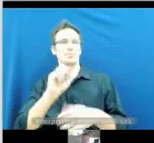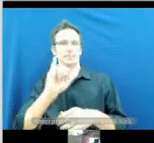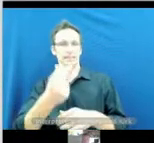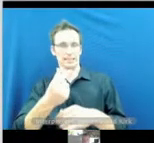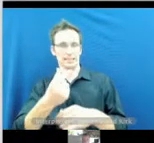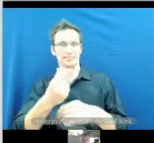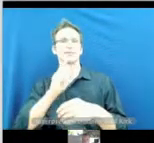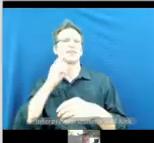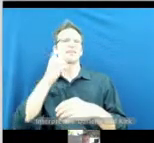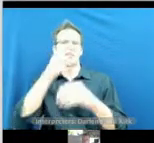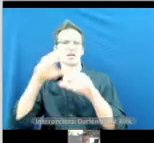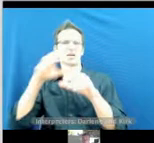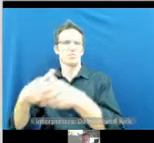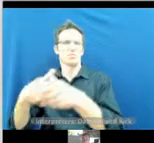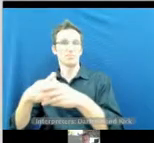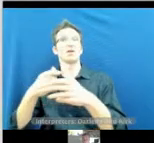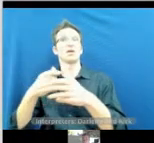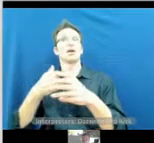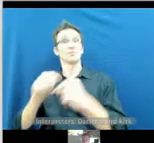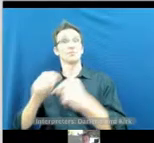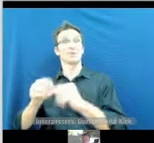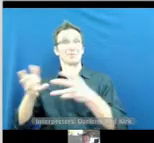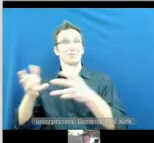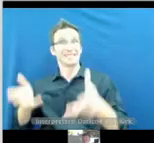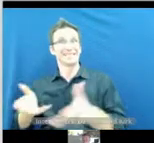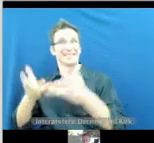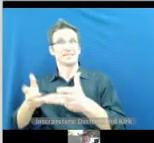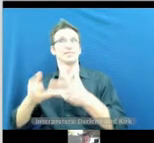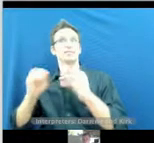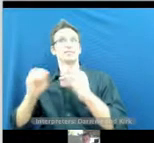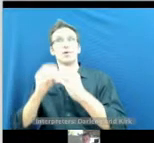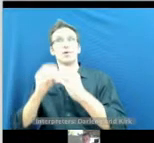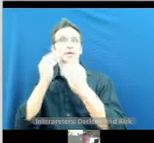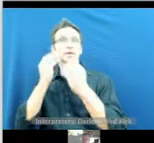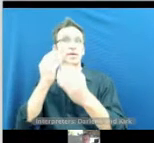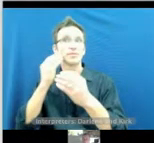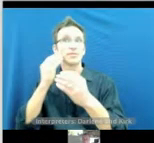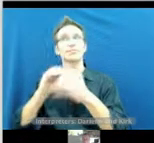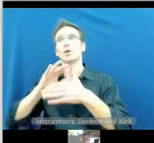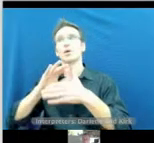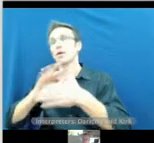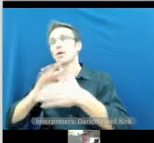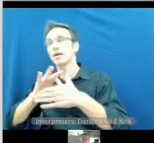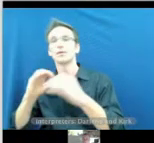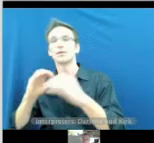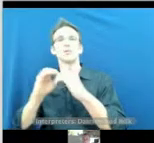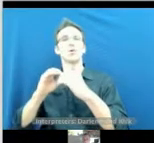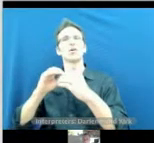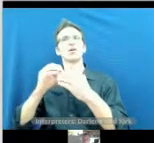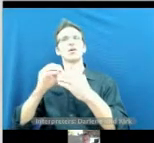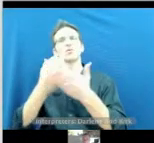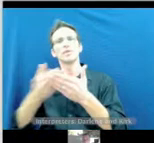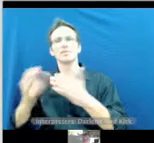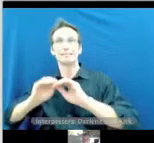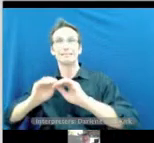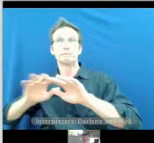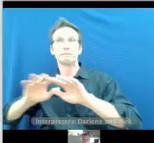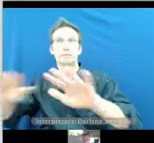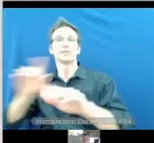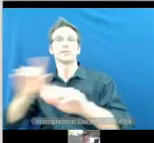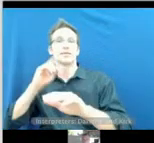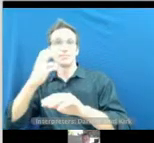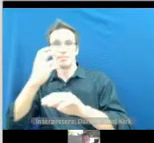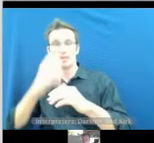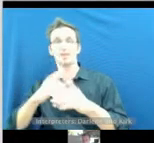along that philosophy of spreading information and content about deaf-blindness. And then my colleague, Janie